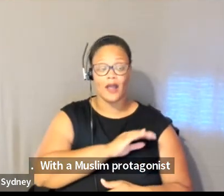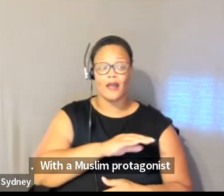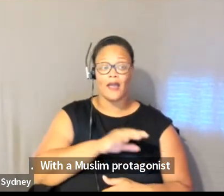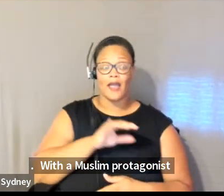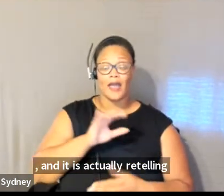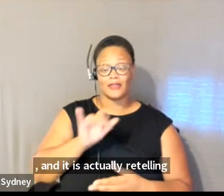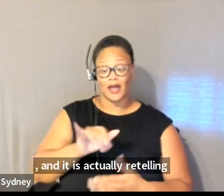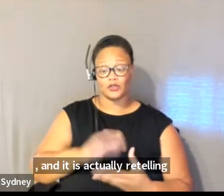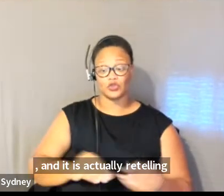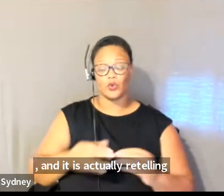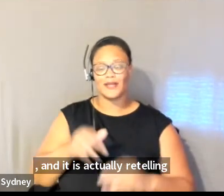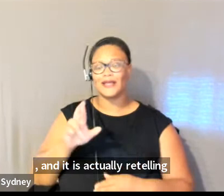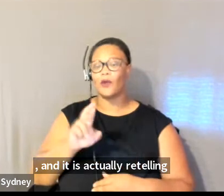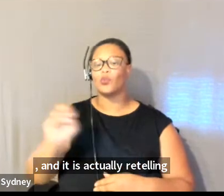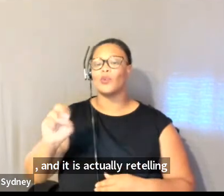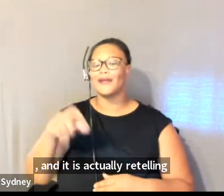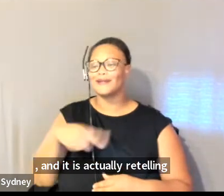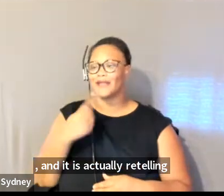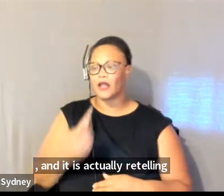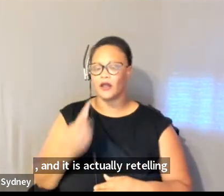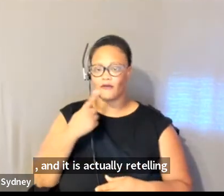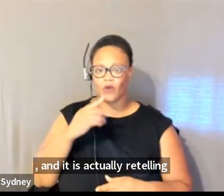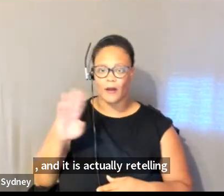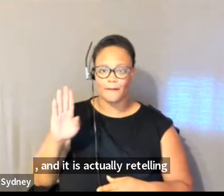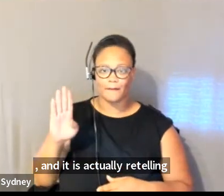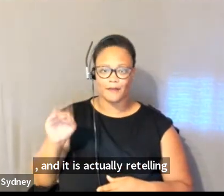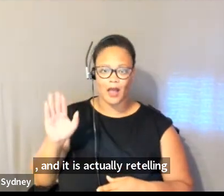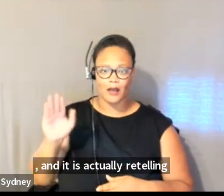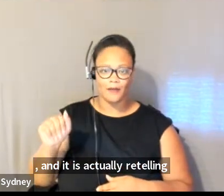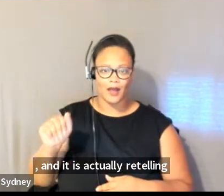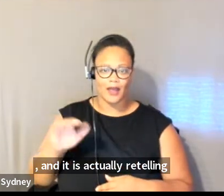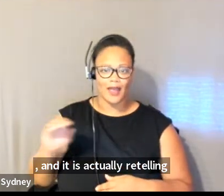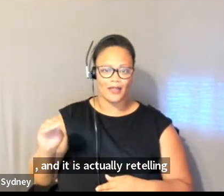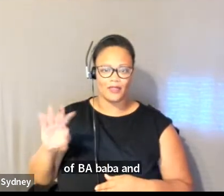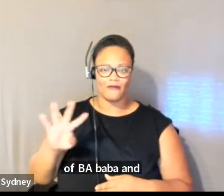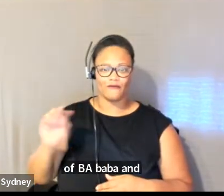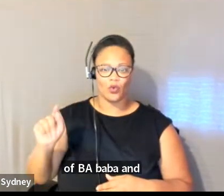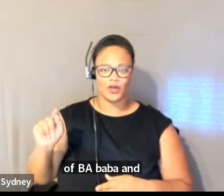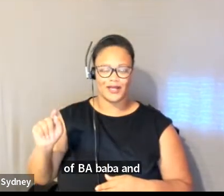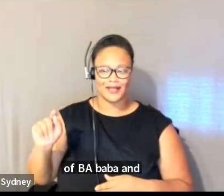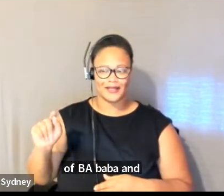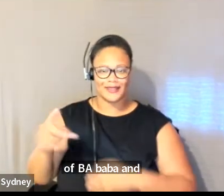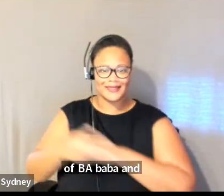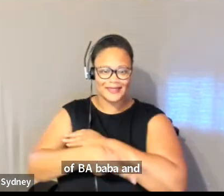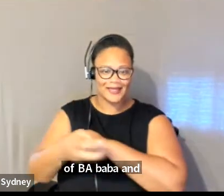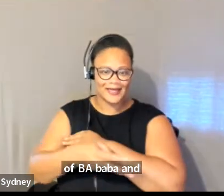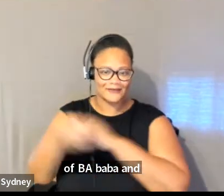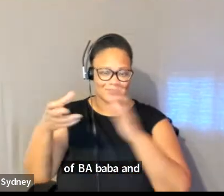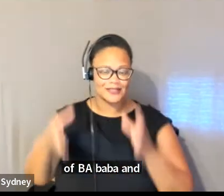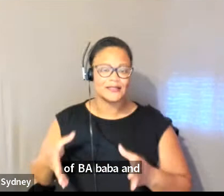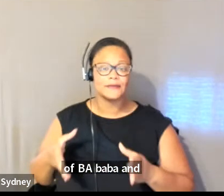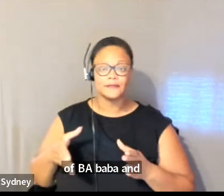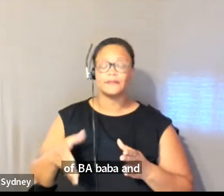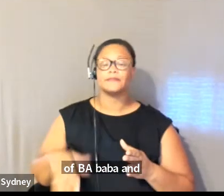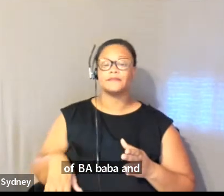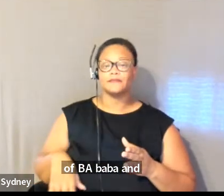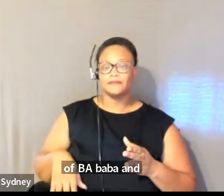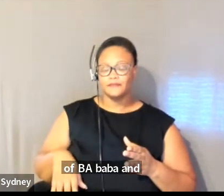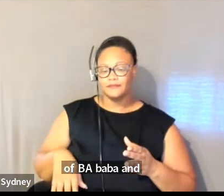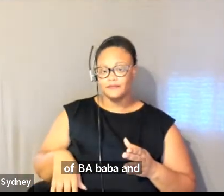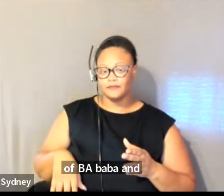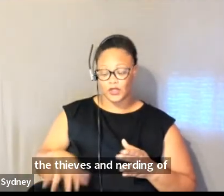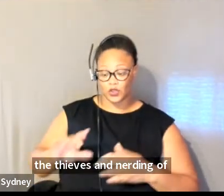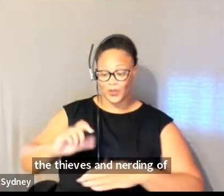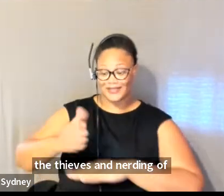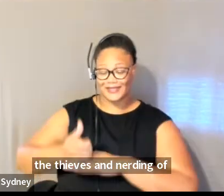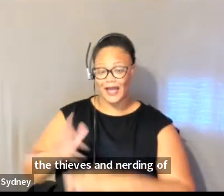Thieves. And again, you hear this nerdery about me and fairy tales and history and wanting to put it. It's actually set in the